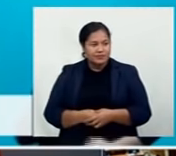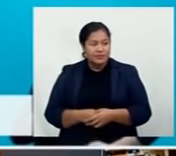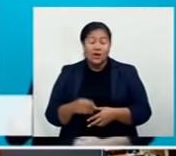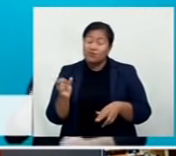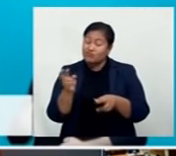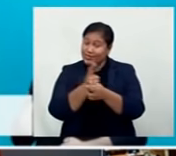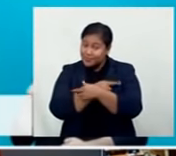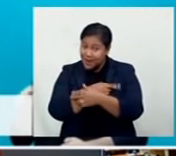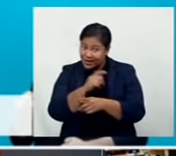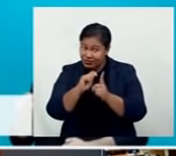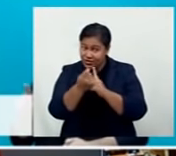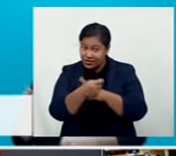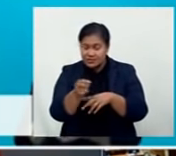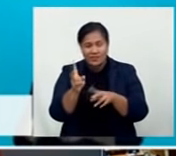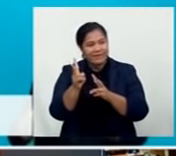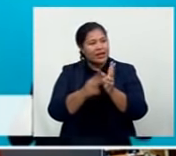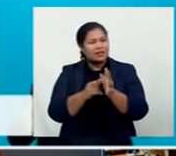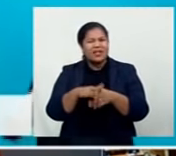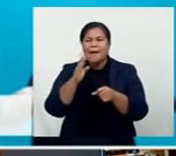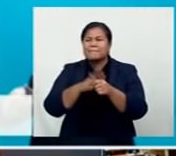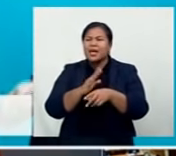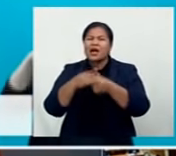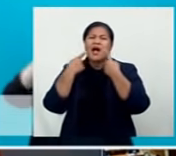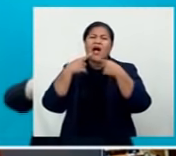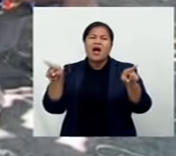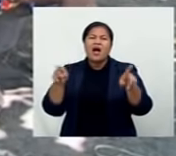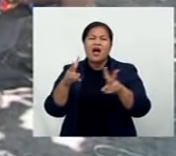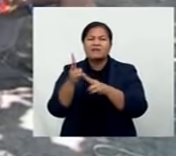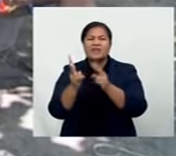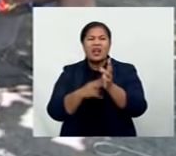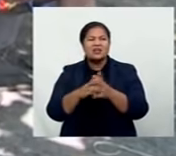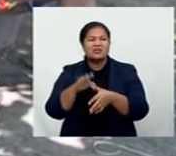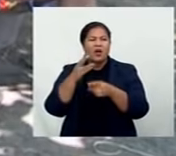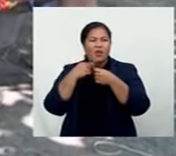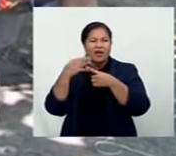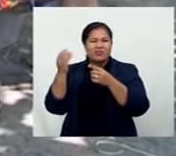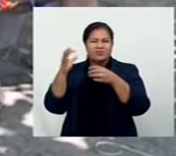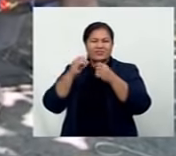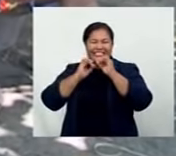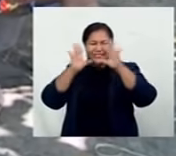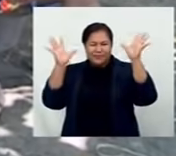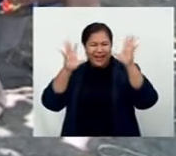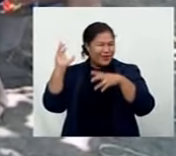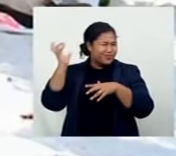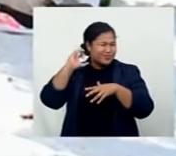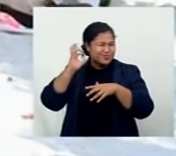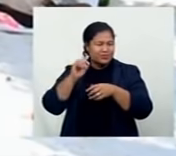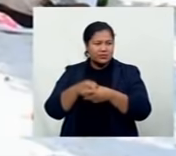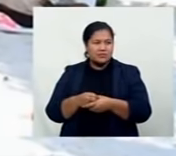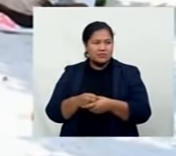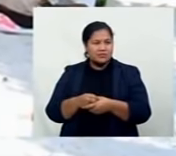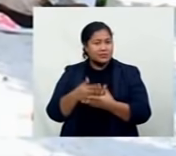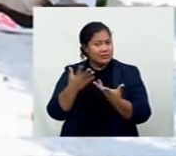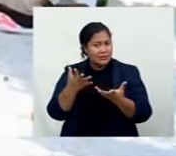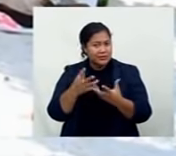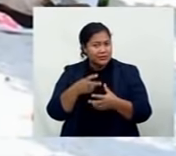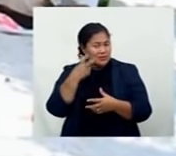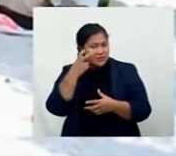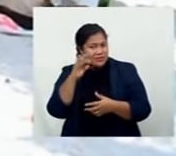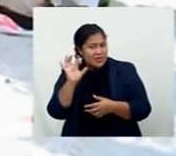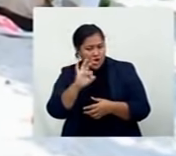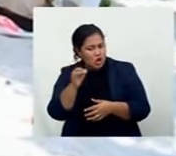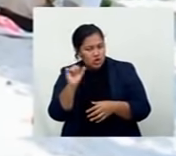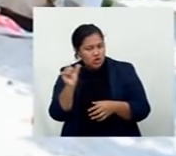village, making official announcements in the villages they visited, as the Speaker said. The Mulangi must not overstep their authority in